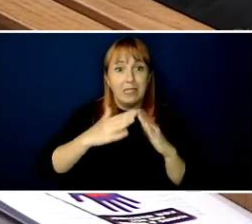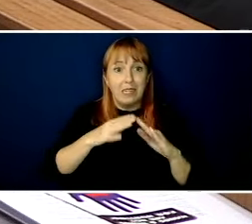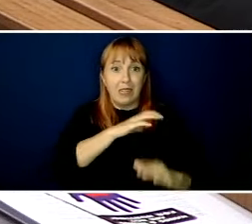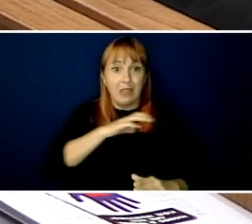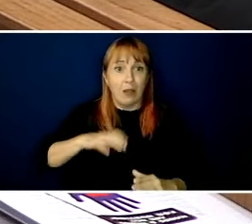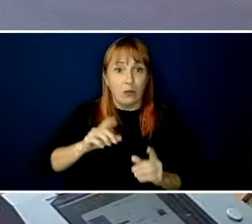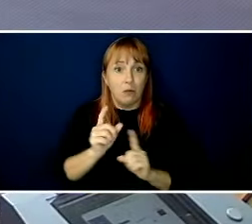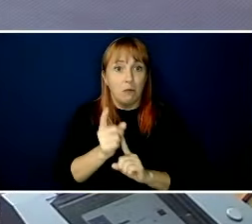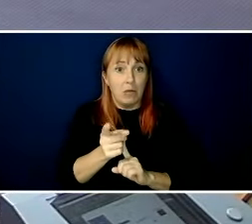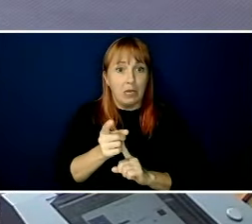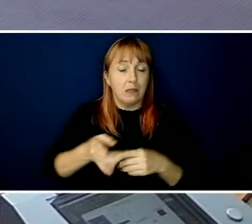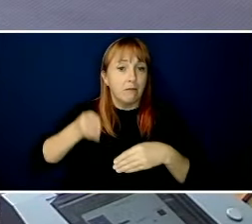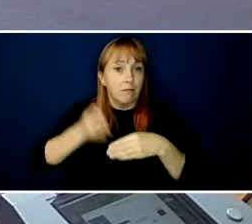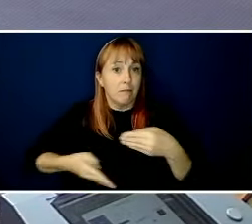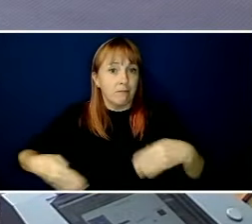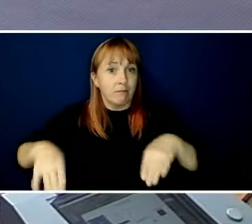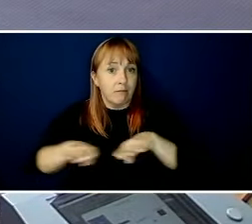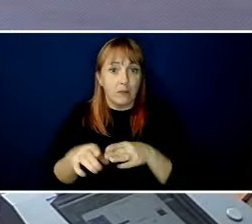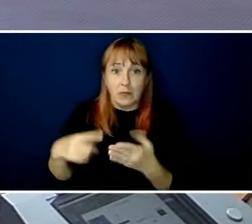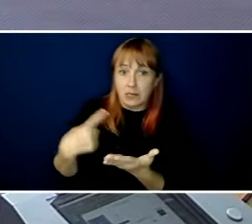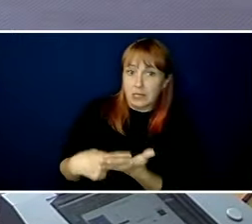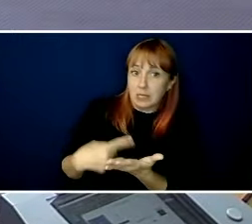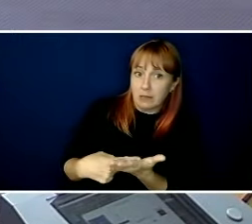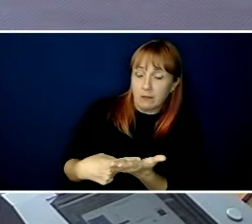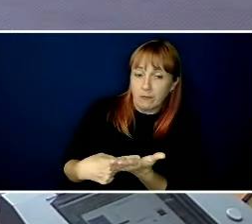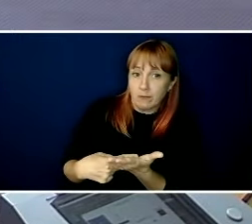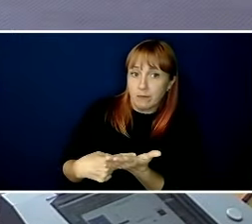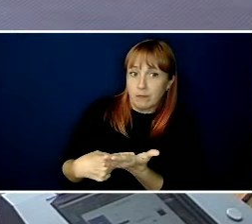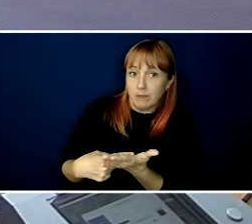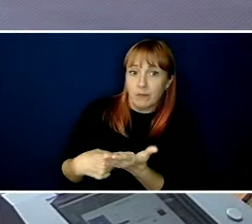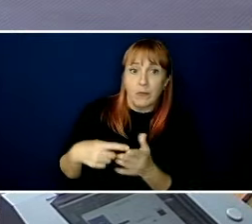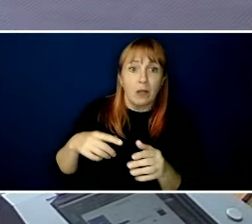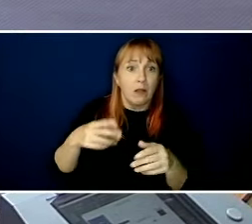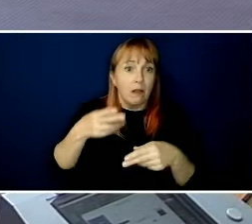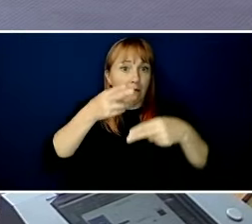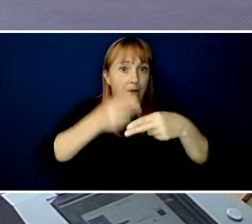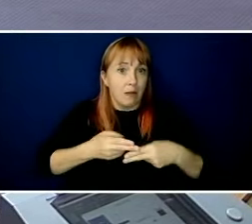calendar. Any discussion? Will the recorder please call the roll?